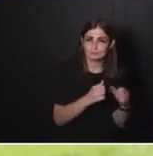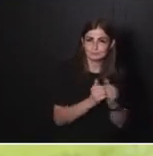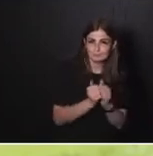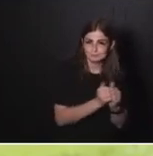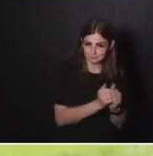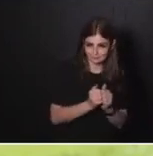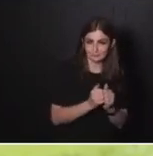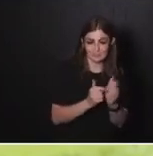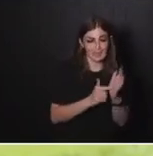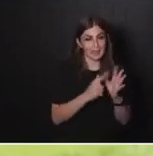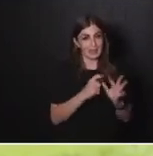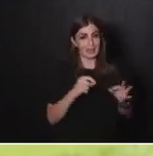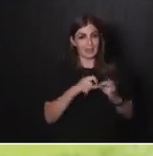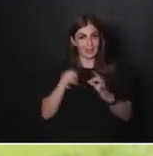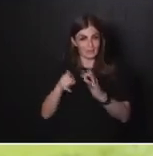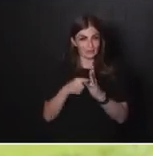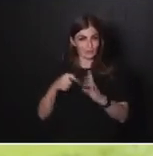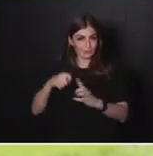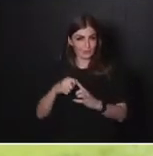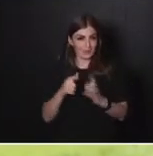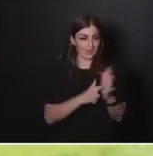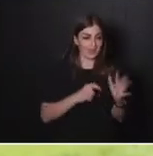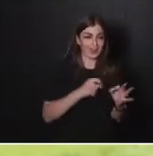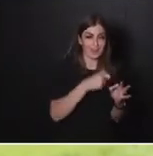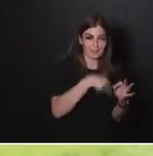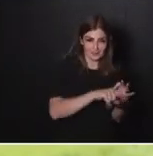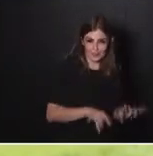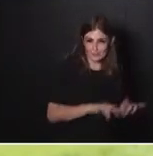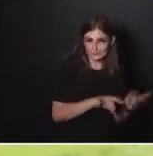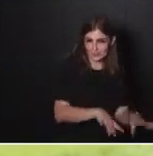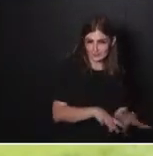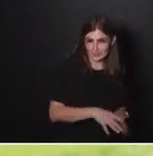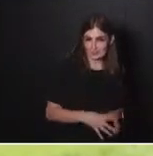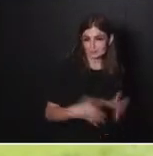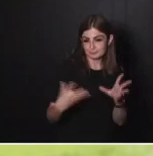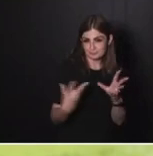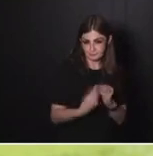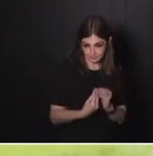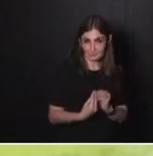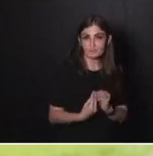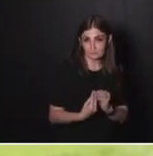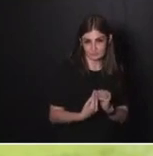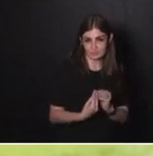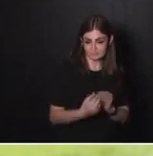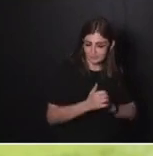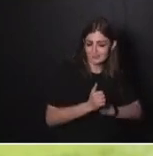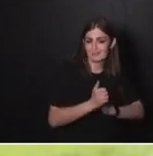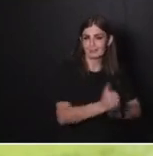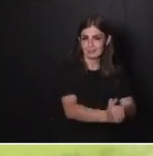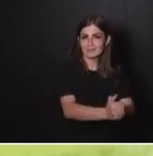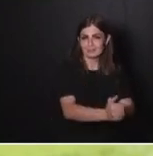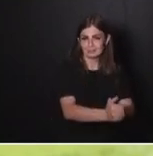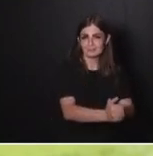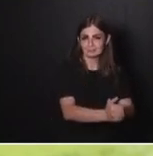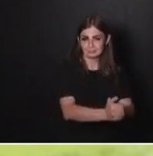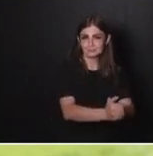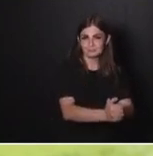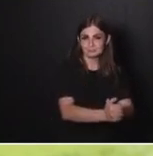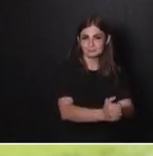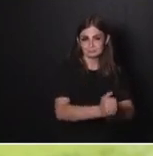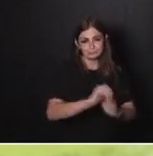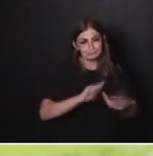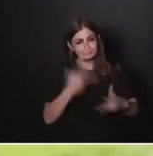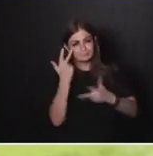Labour in Britain, Labour in Australia. Together, leading the way, offering